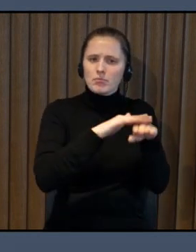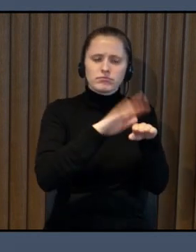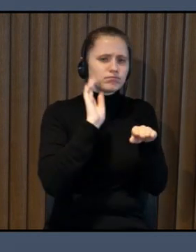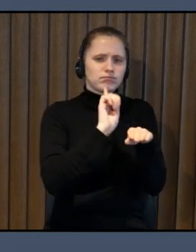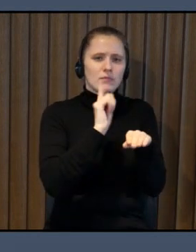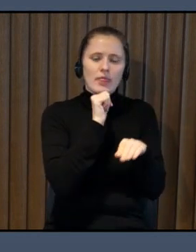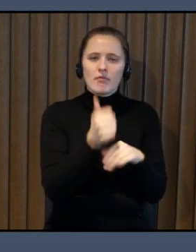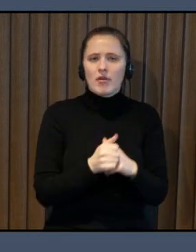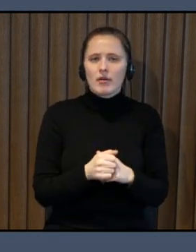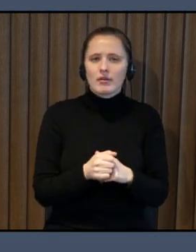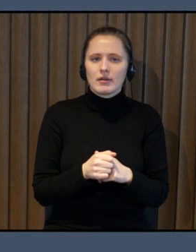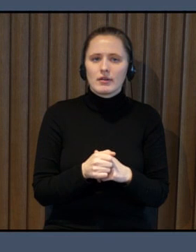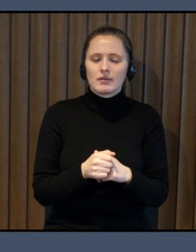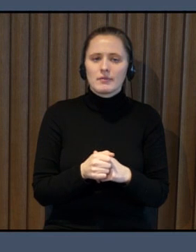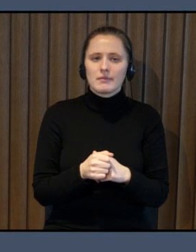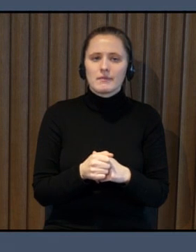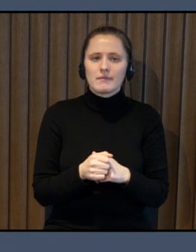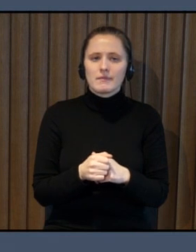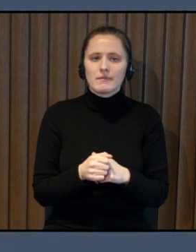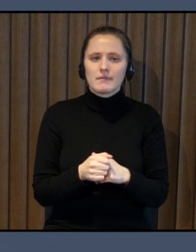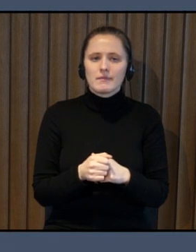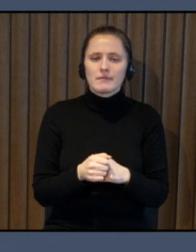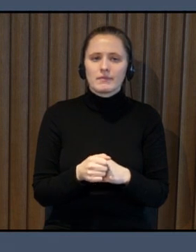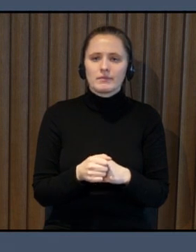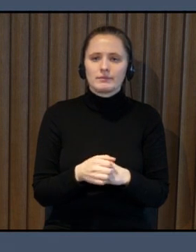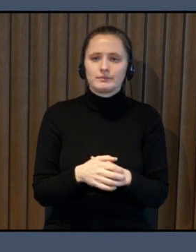hidden behind this glass that it cannot be touched.